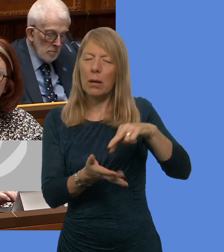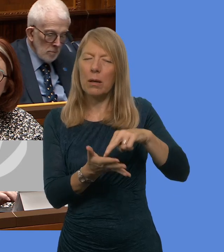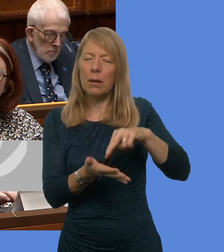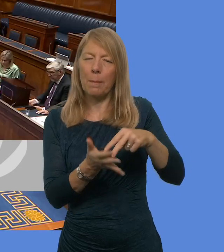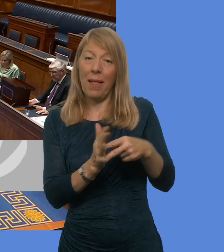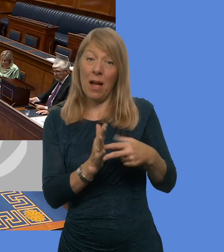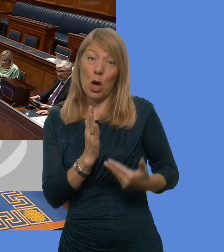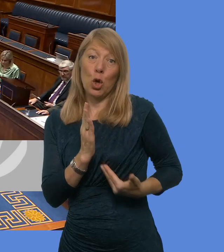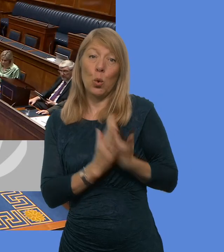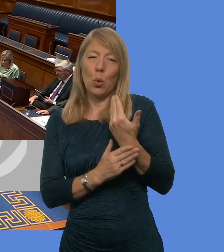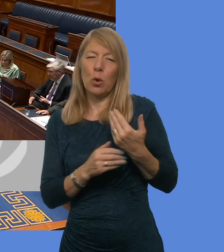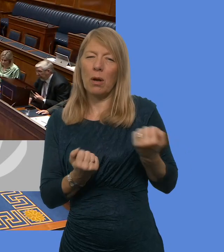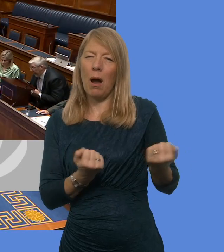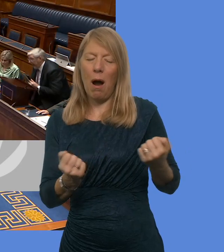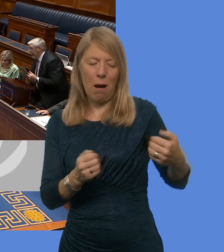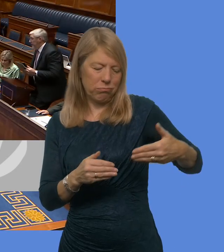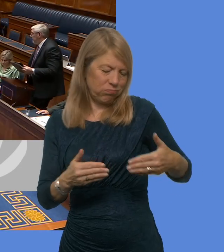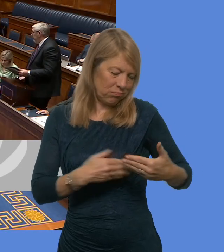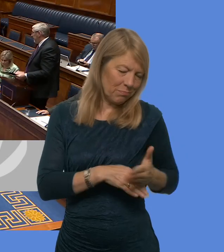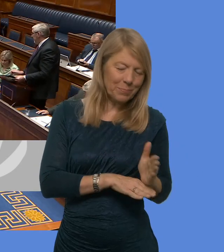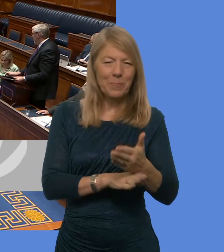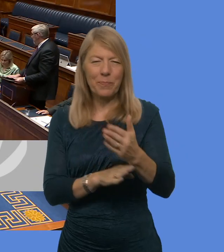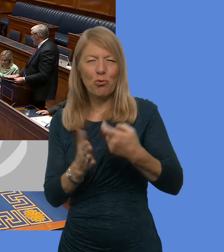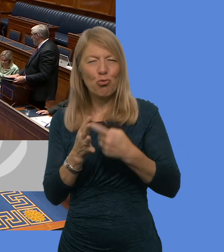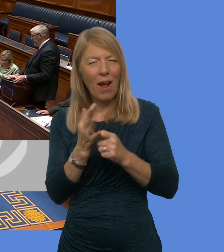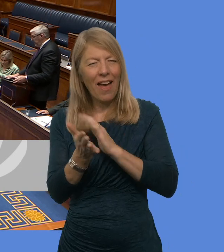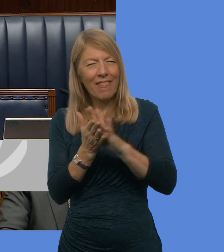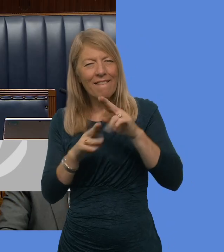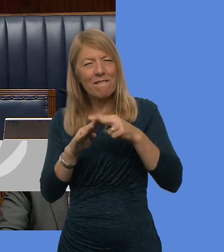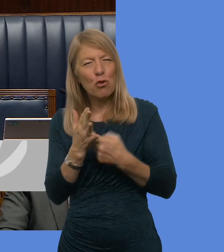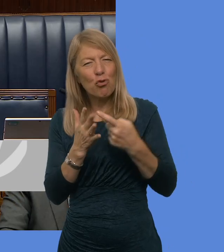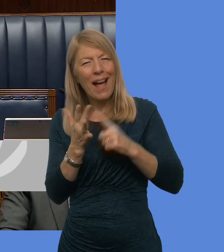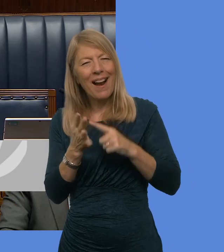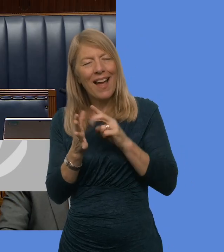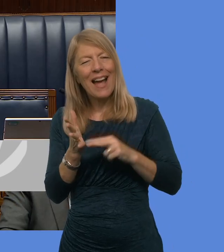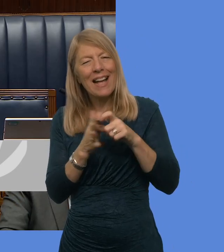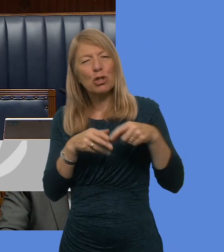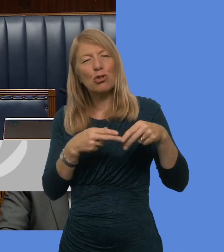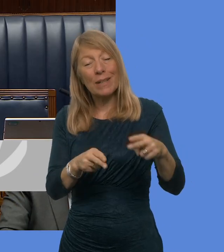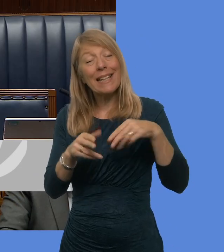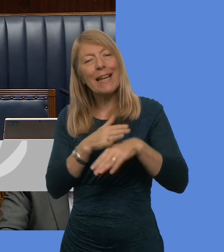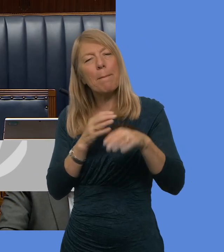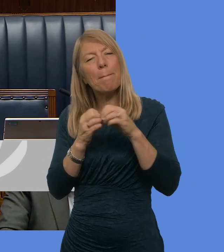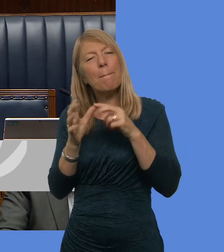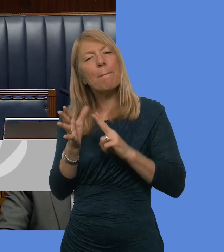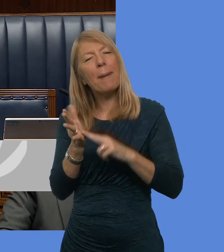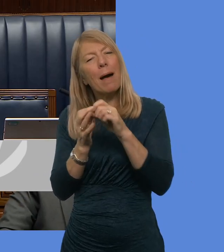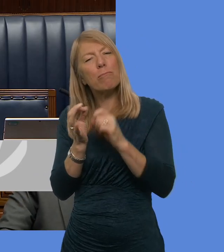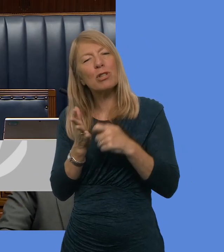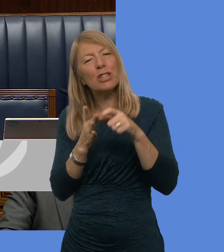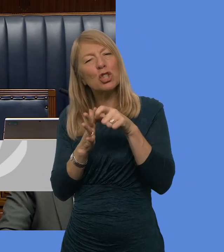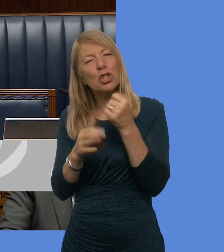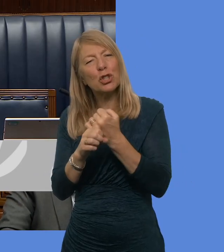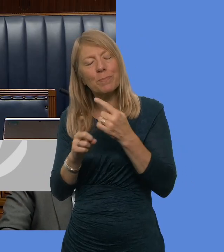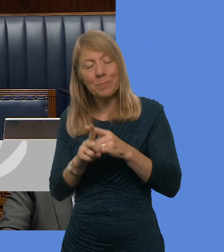Banbridge? Minister. I haven't had direct engagement as Minister with them, but my officials from